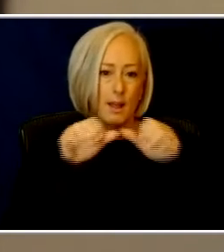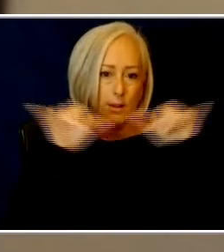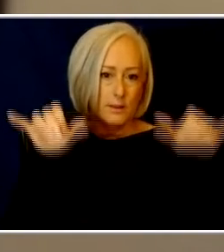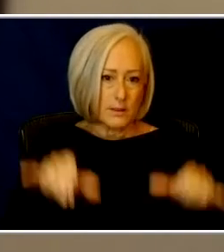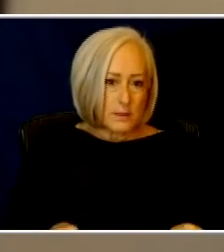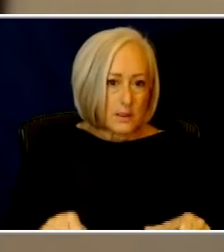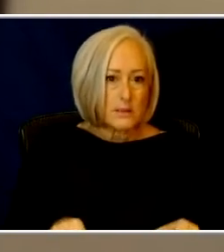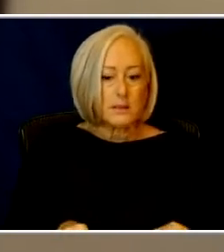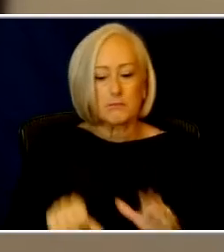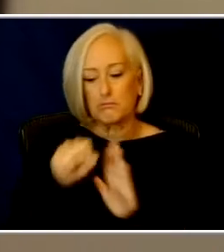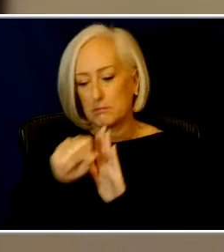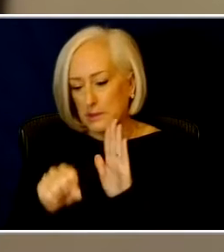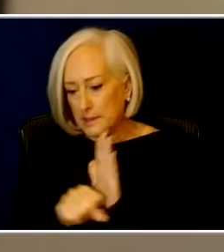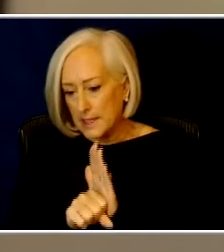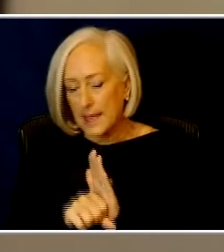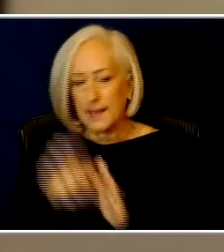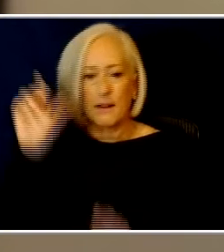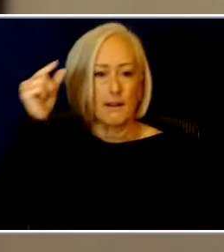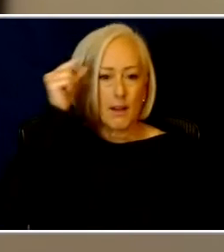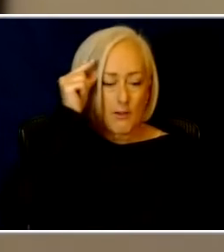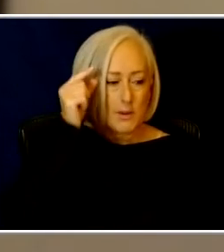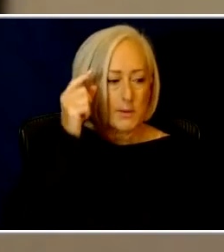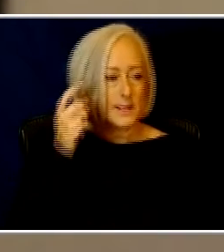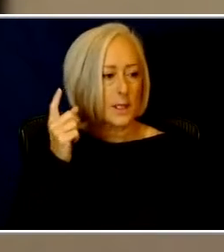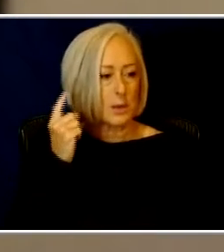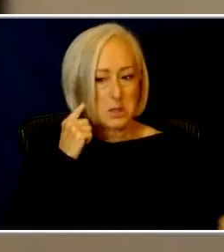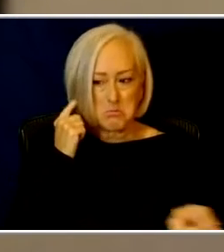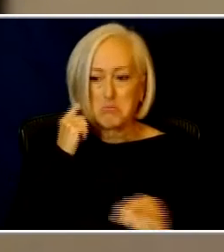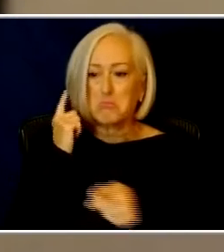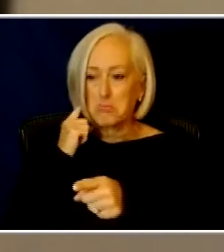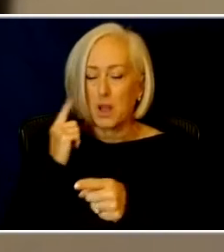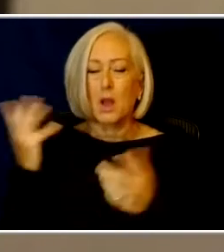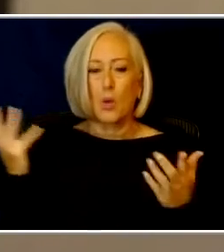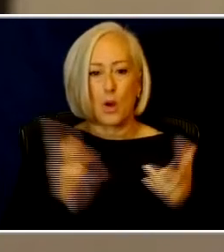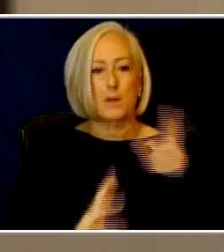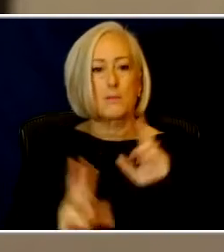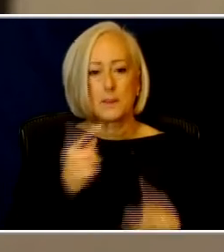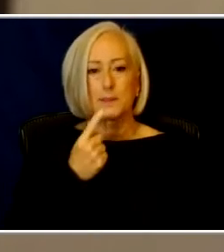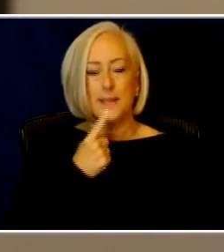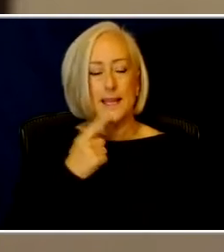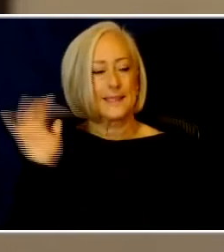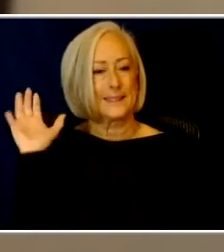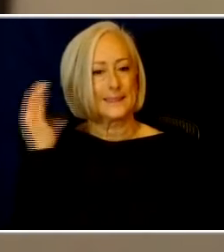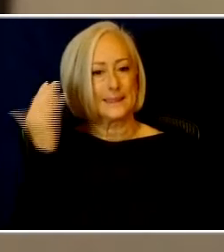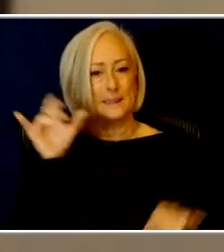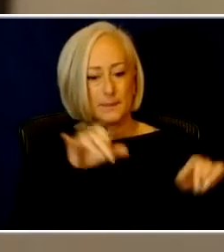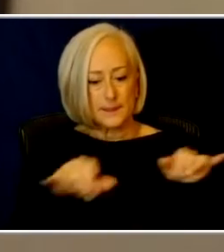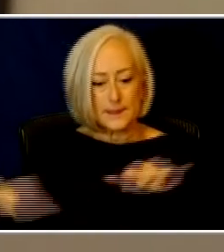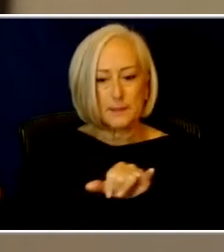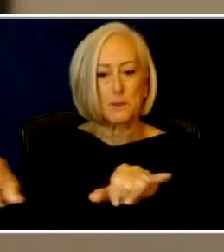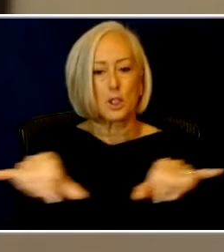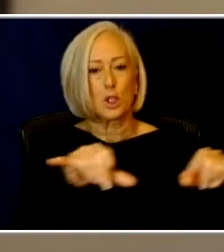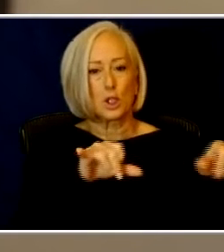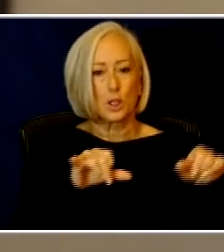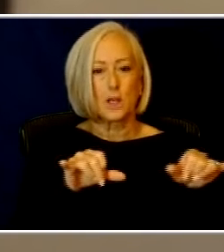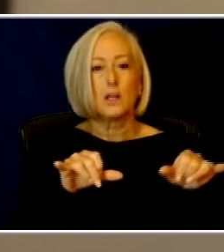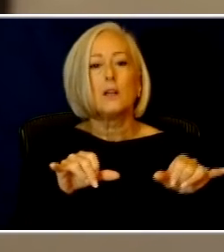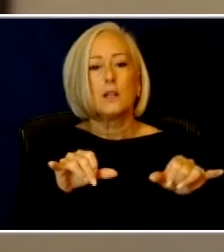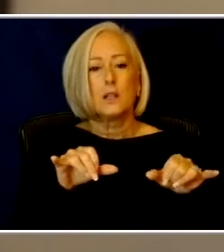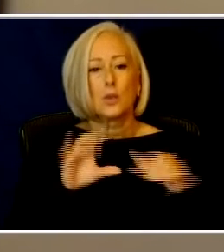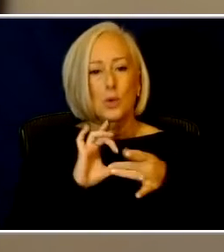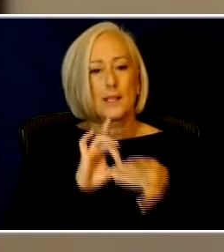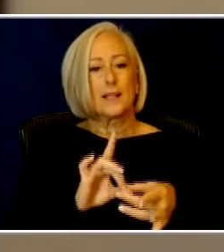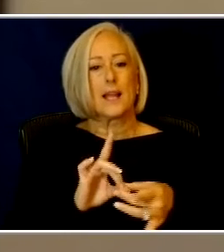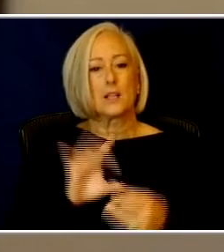we hear where people are at this time, and very similar across the U.S. About where the flu story is